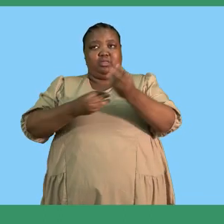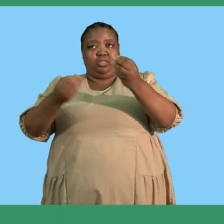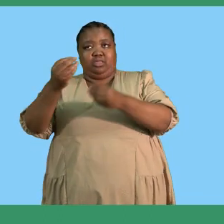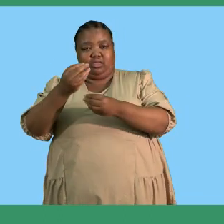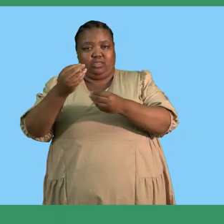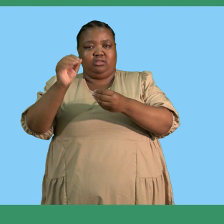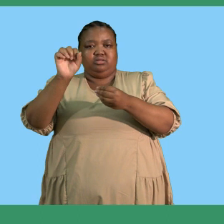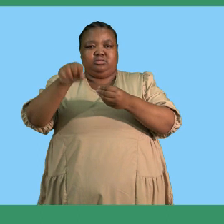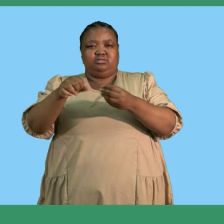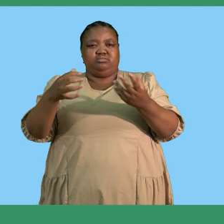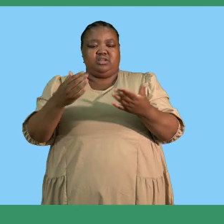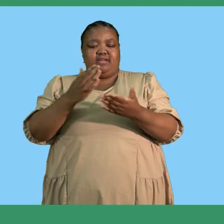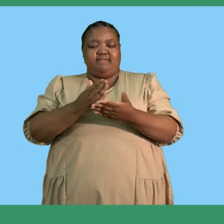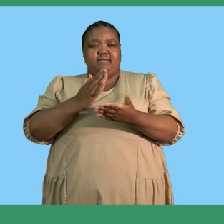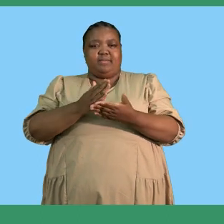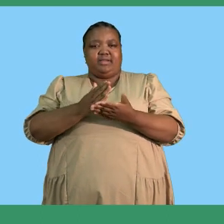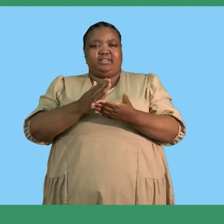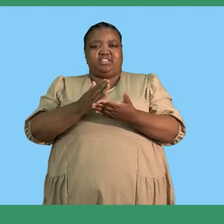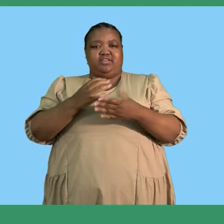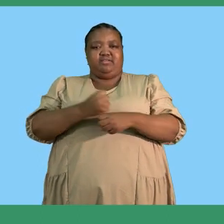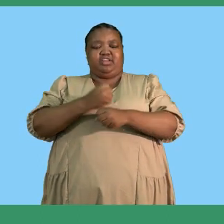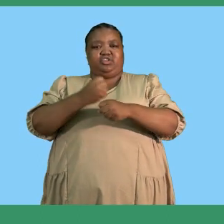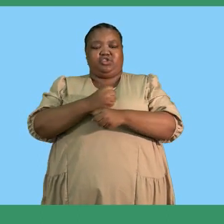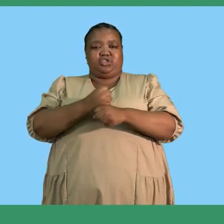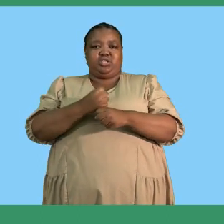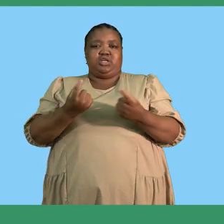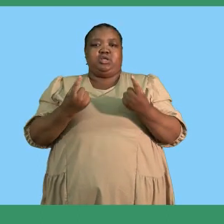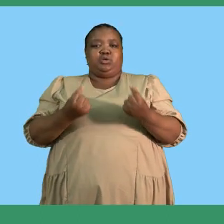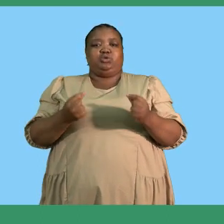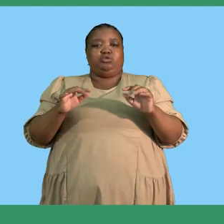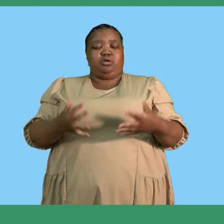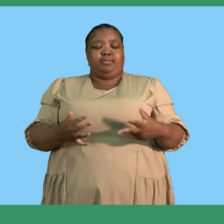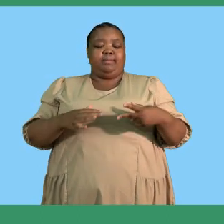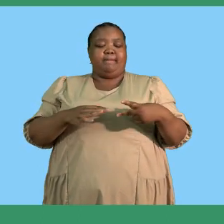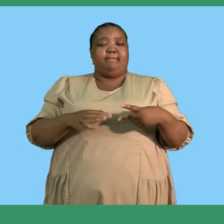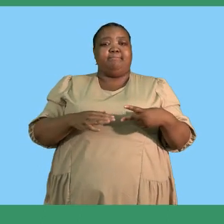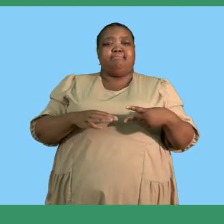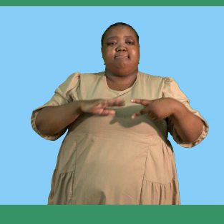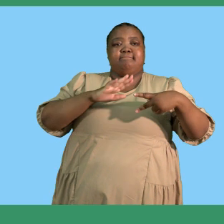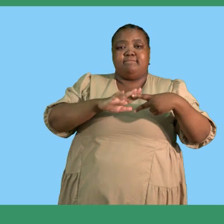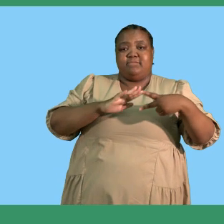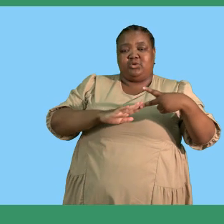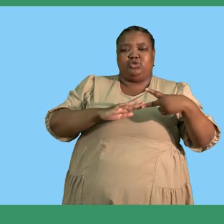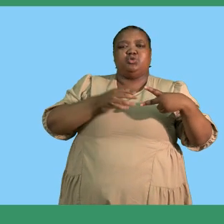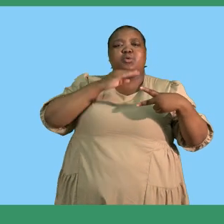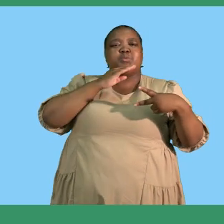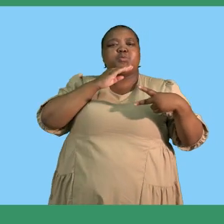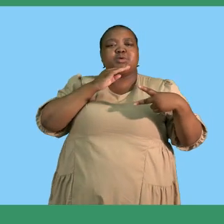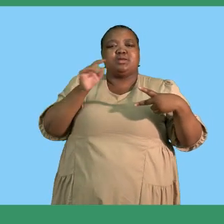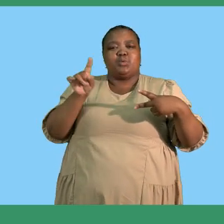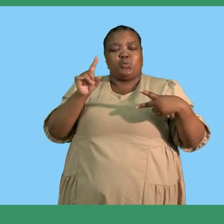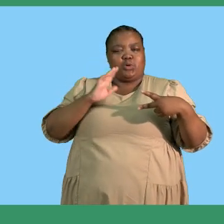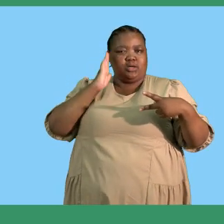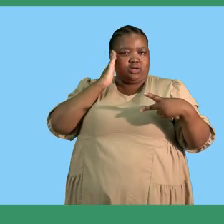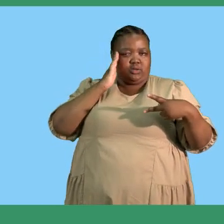affirmative action. Now, to fix that, you must simply know the definitions of the 2. So